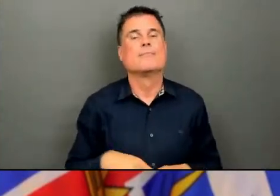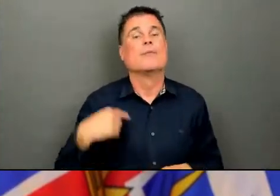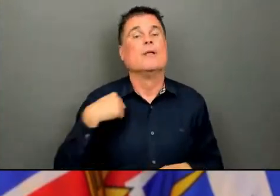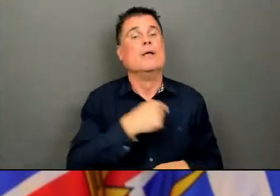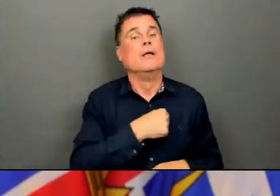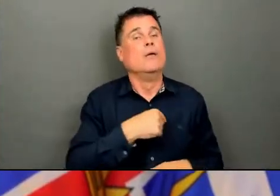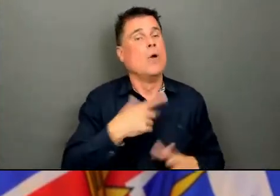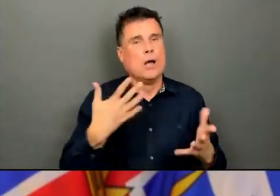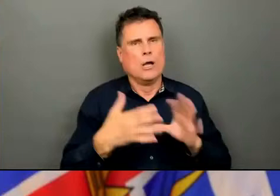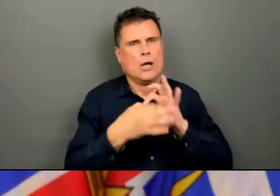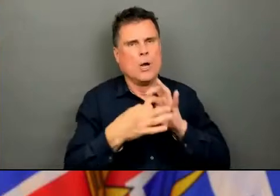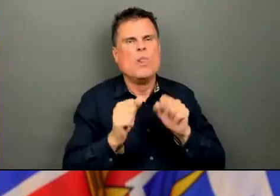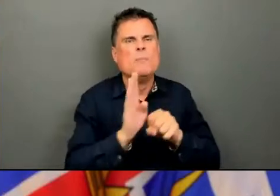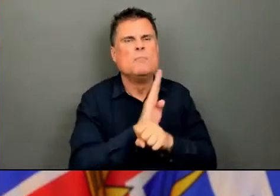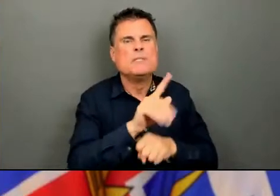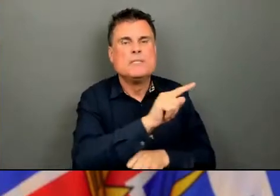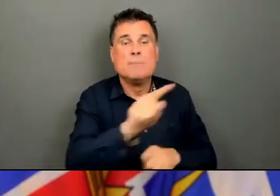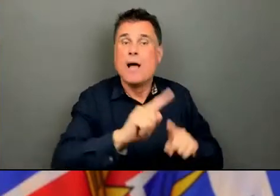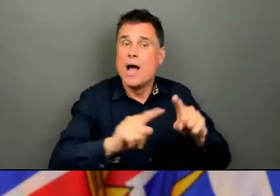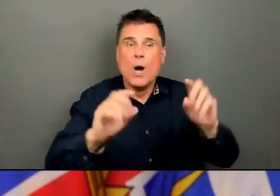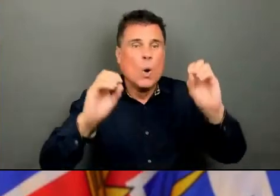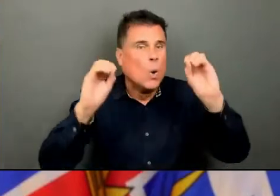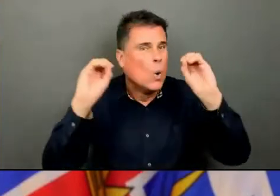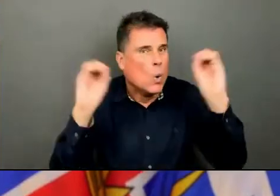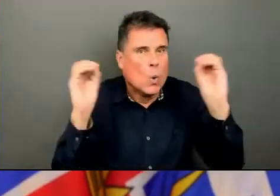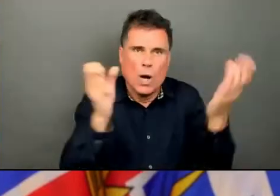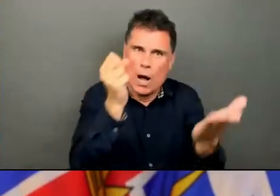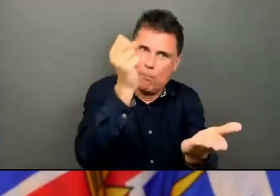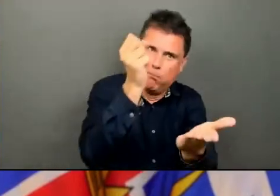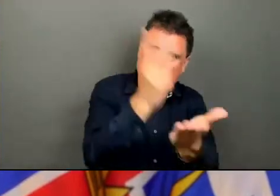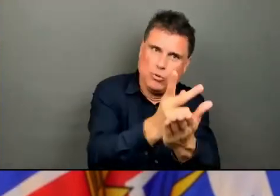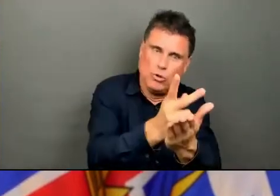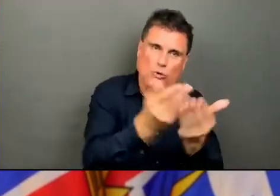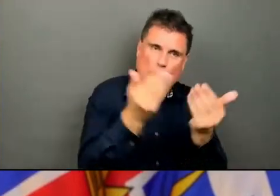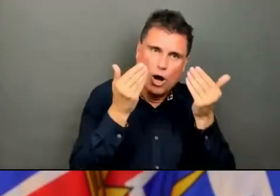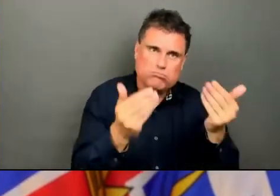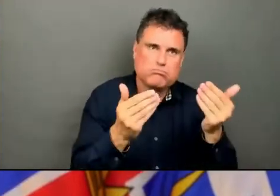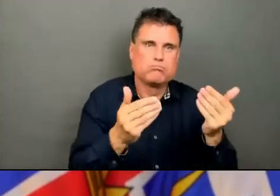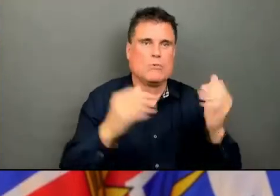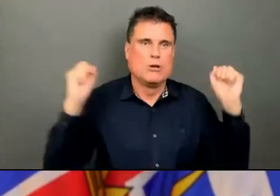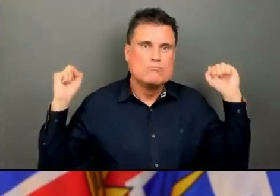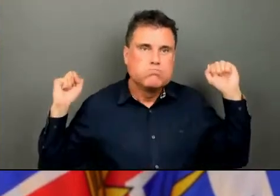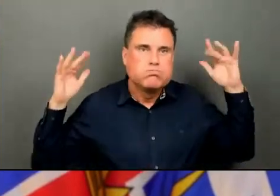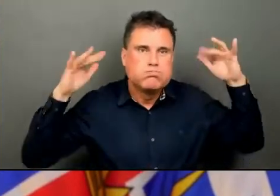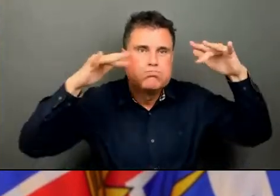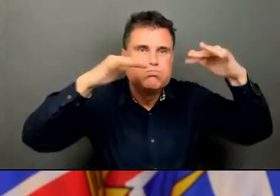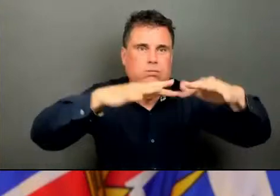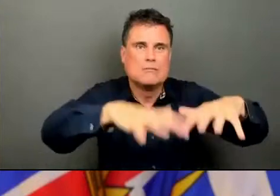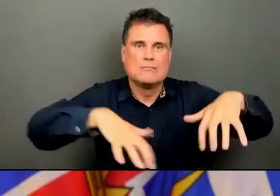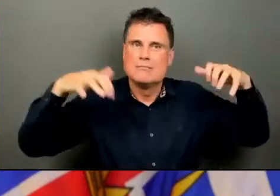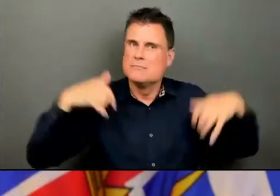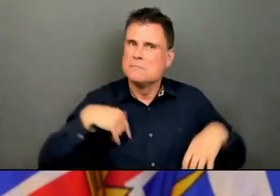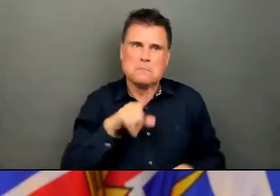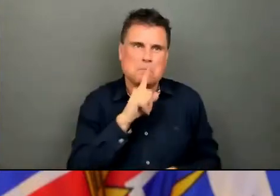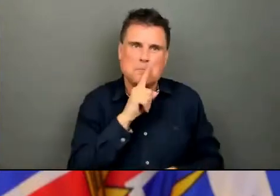but none of them have been approved. We have not yet determined capacity limits as we're going into the summer or into the fall, but we